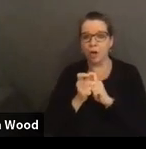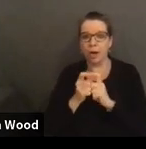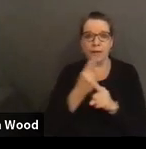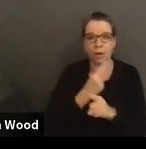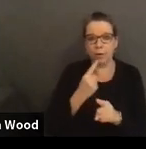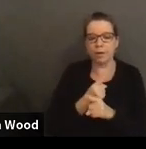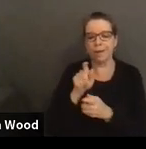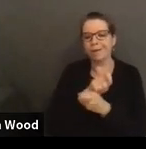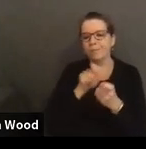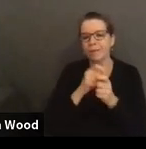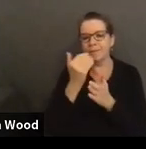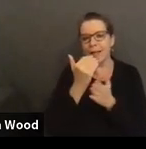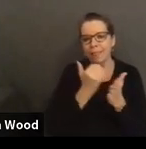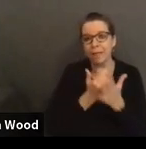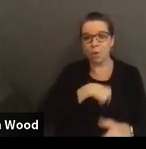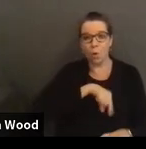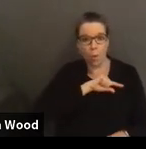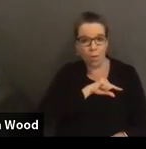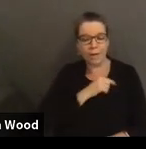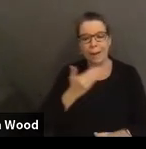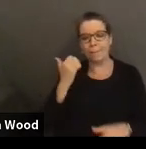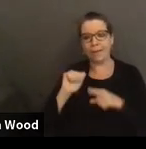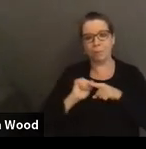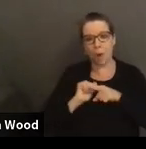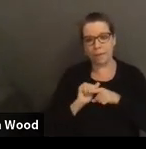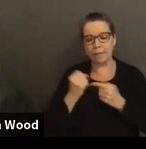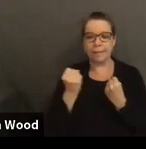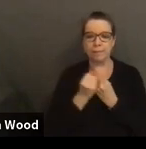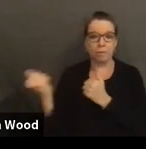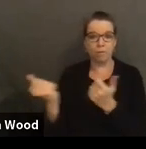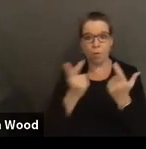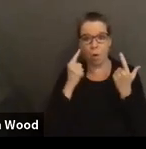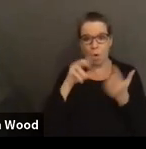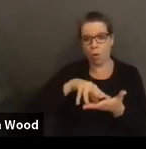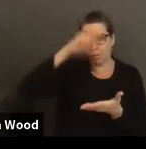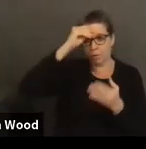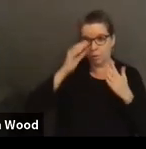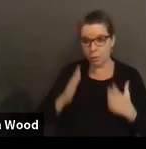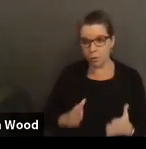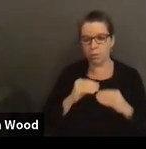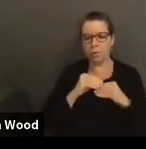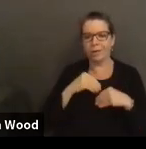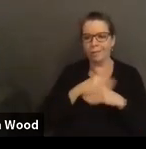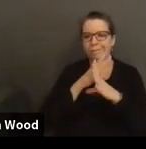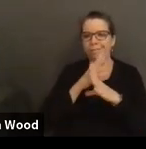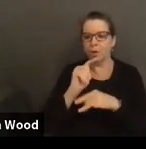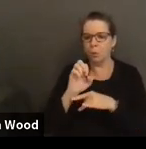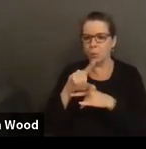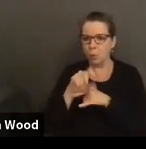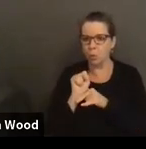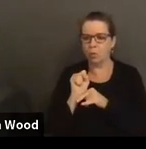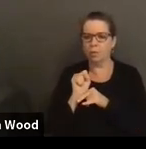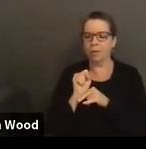specific lesson quality best practices, supports for all learners, the digital tools, and the